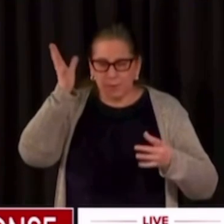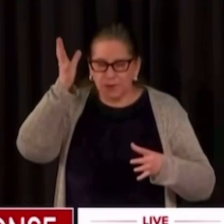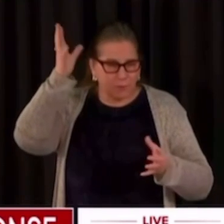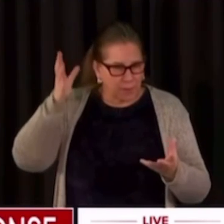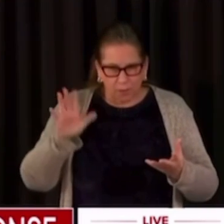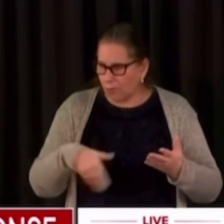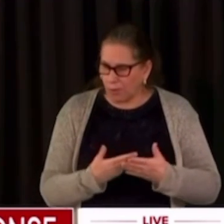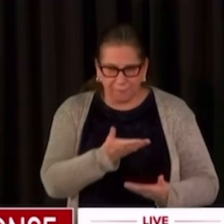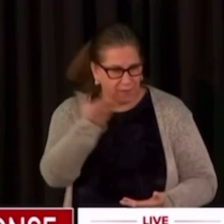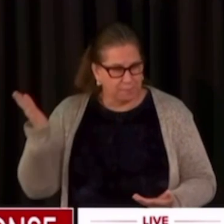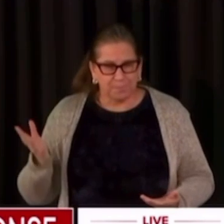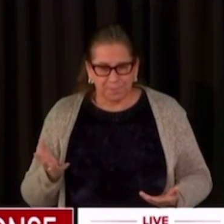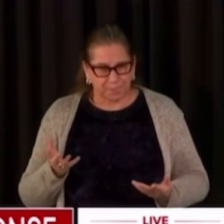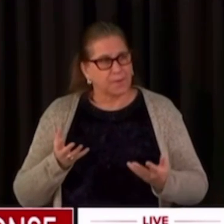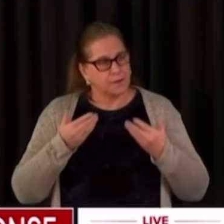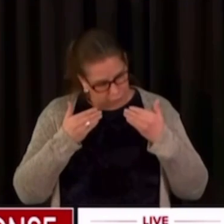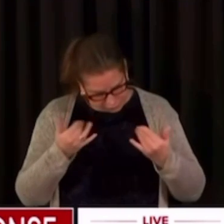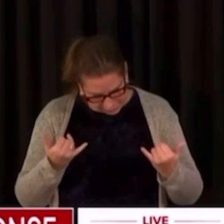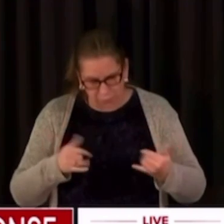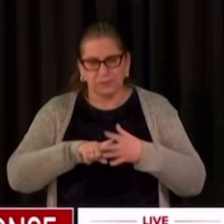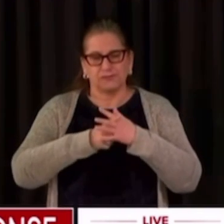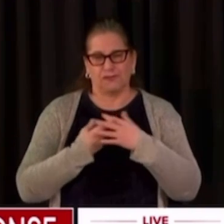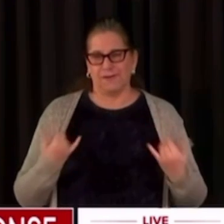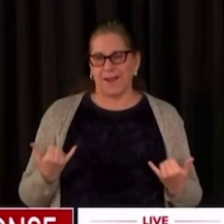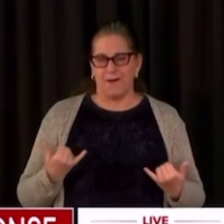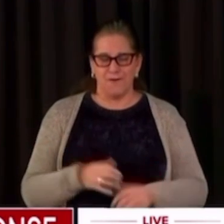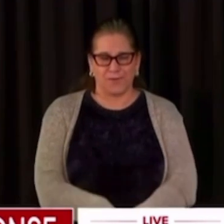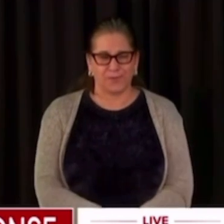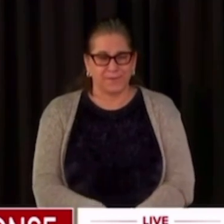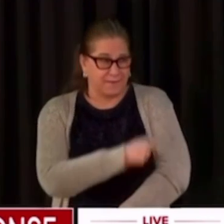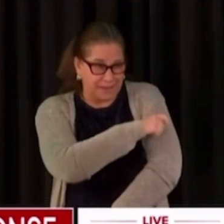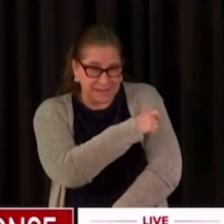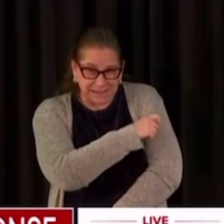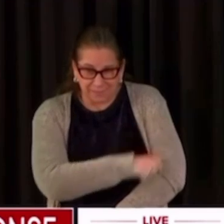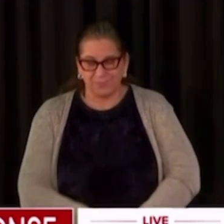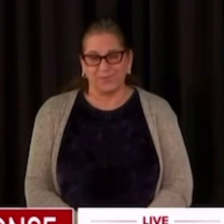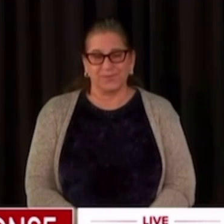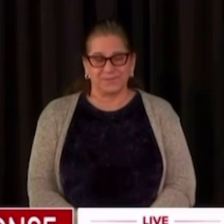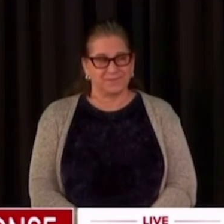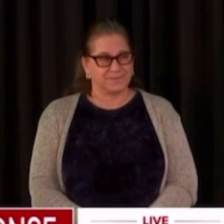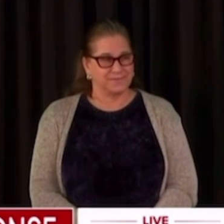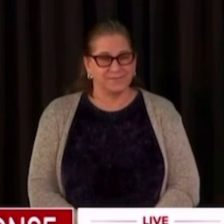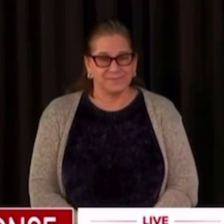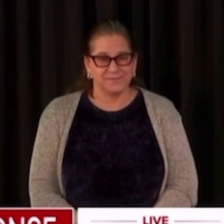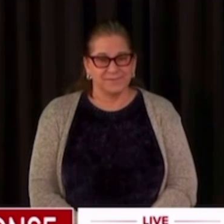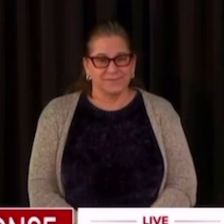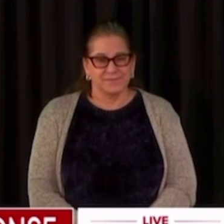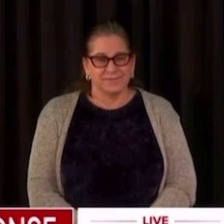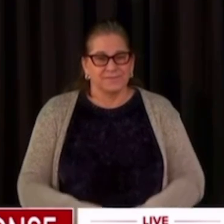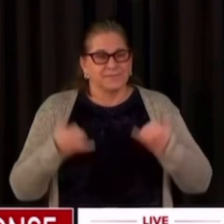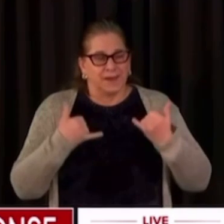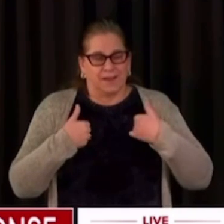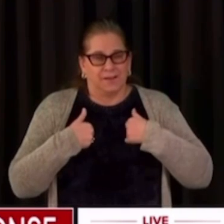to have the vaccine. With that now, I'm going to ask Dr. Nesbitt